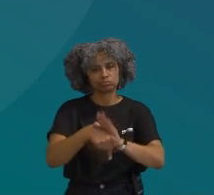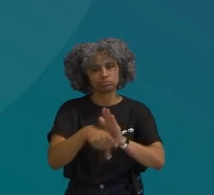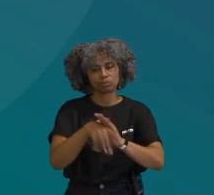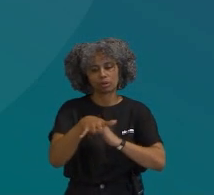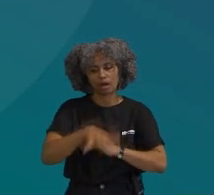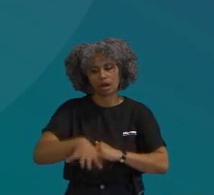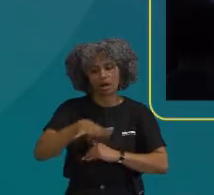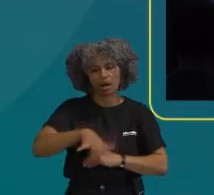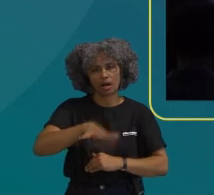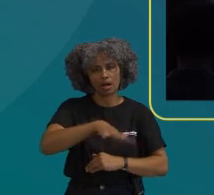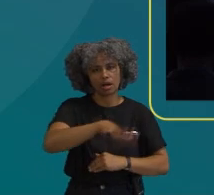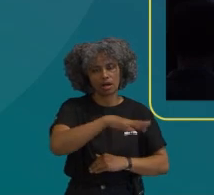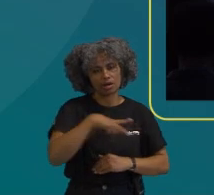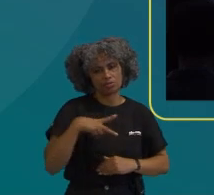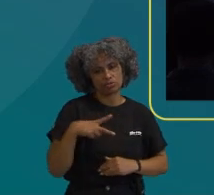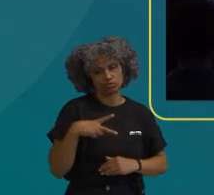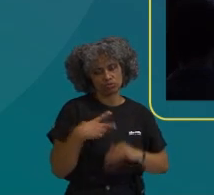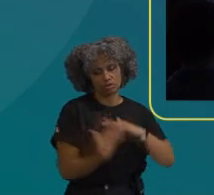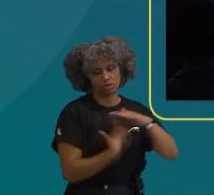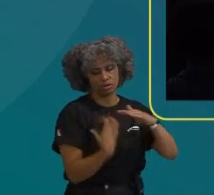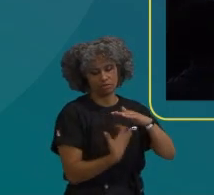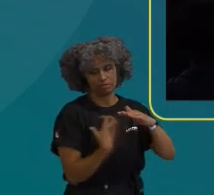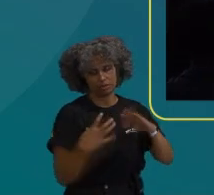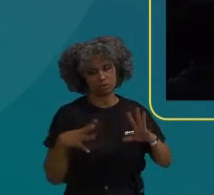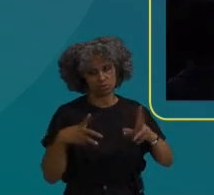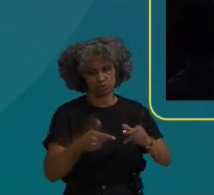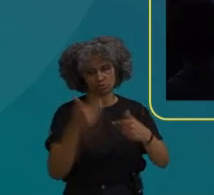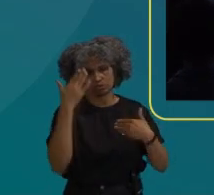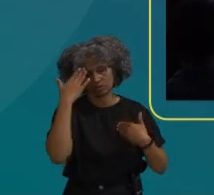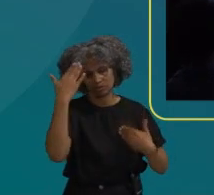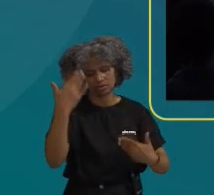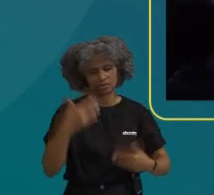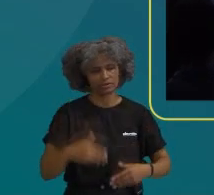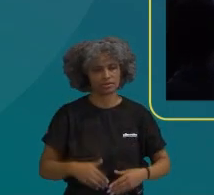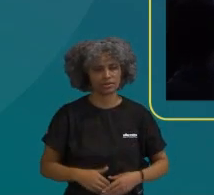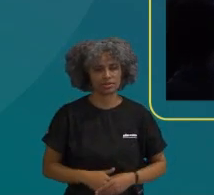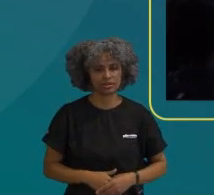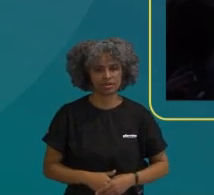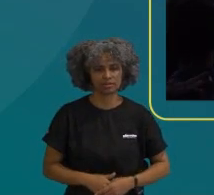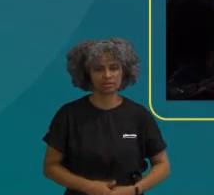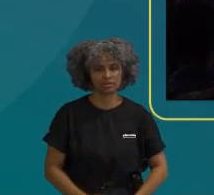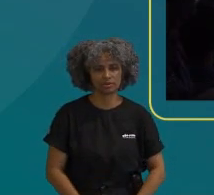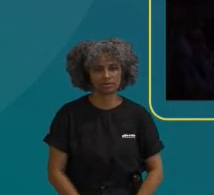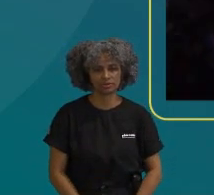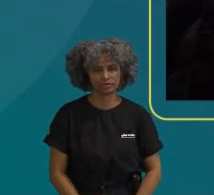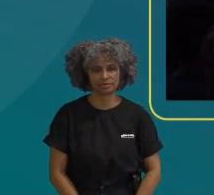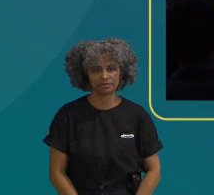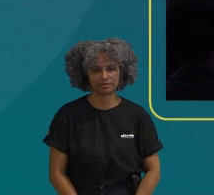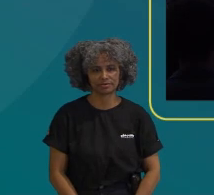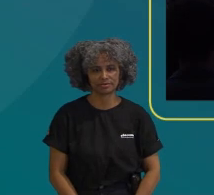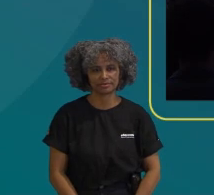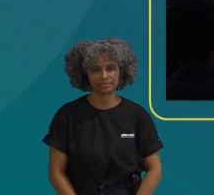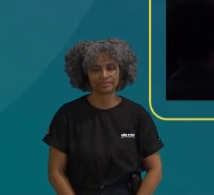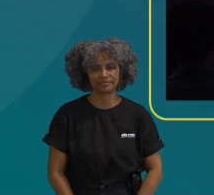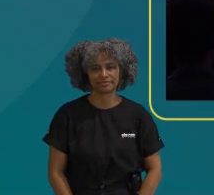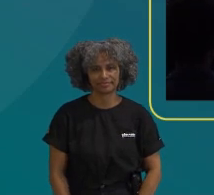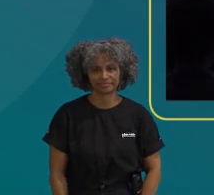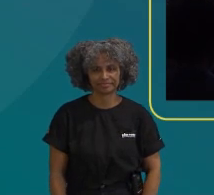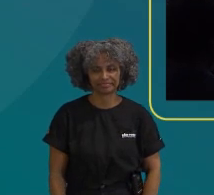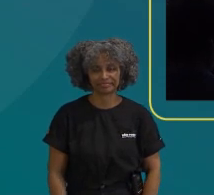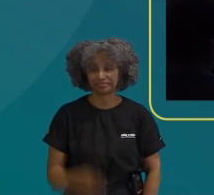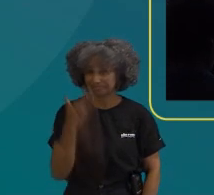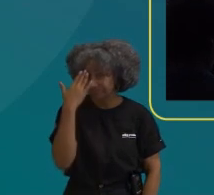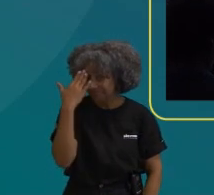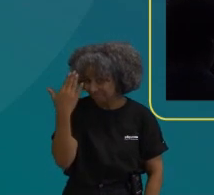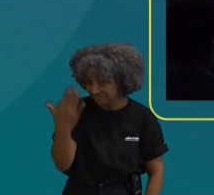Thank you very, very much. And what a wonderful example of citizenship, community, and of course,